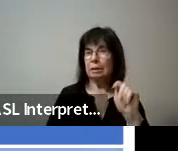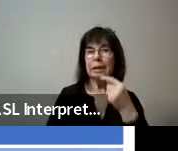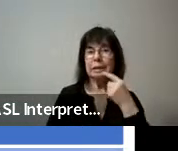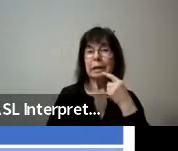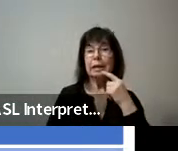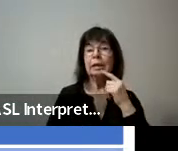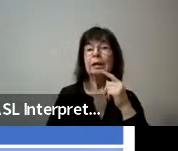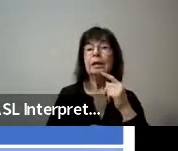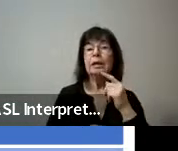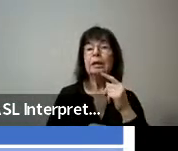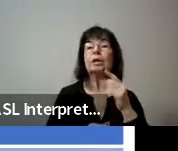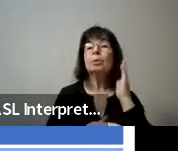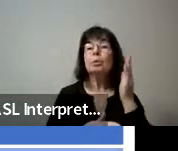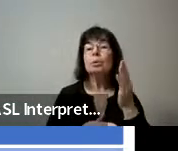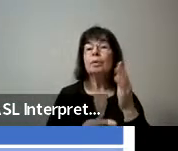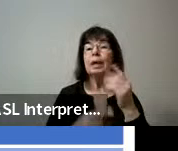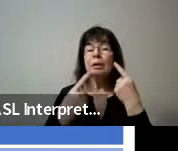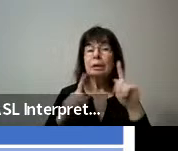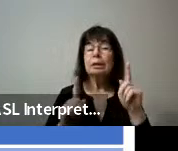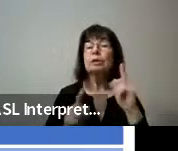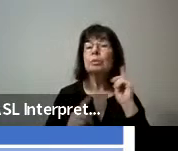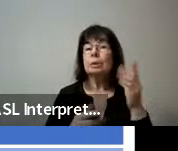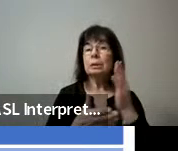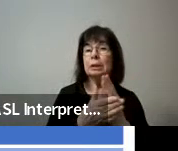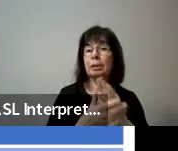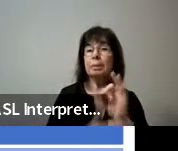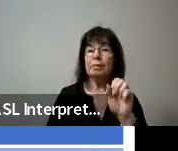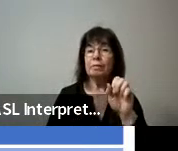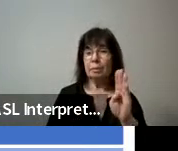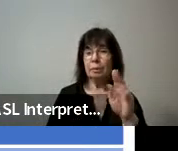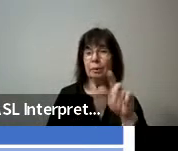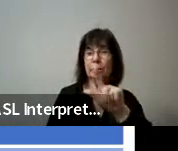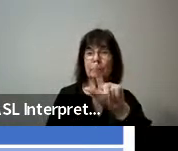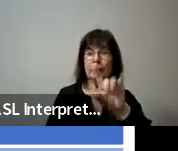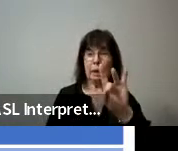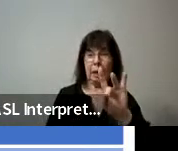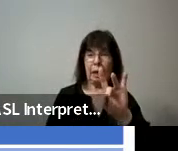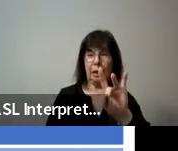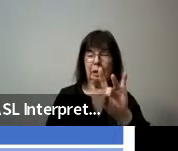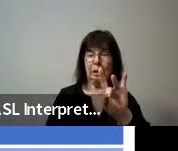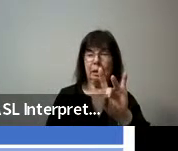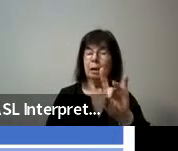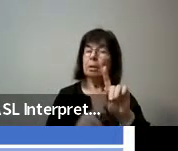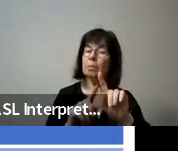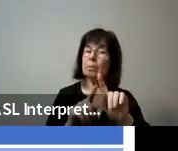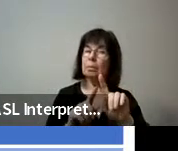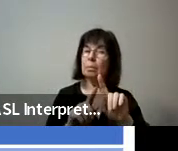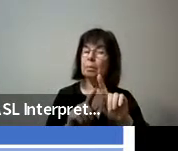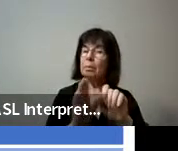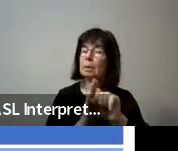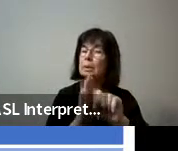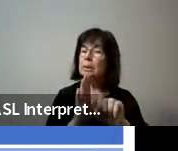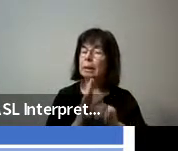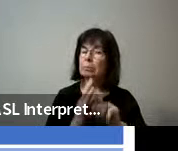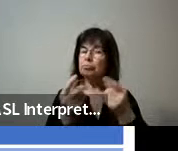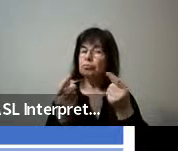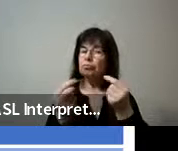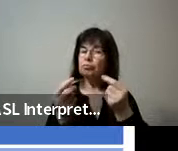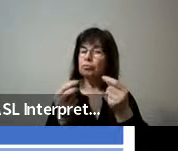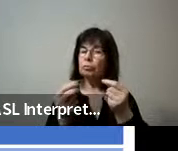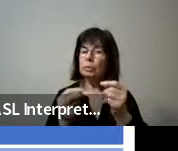28th. The state has actually been rolling back much of the